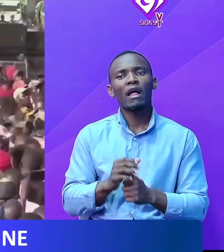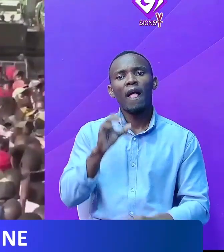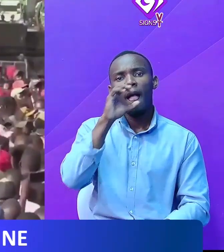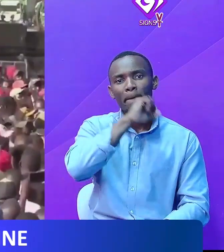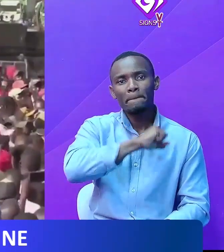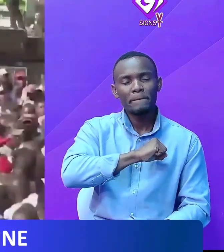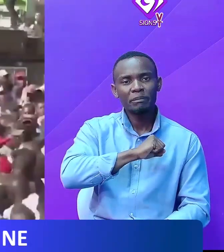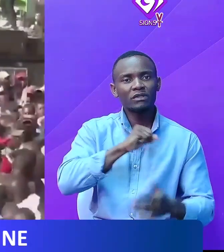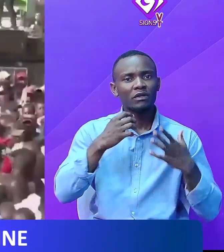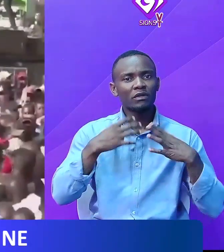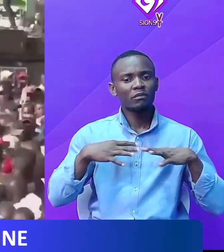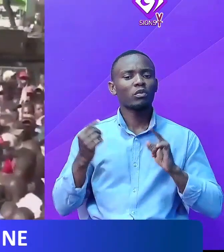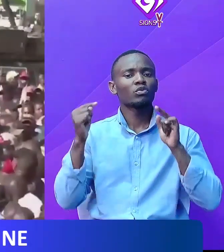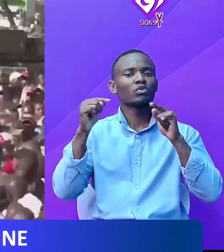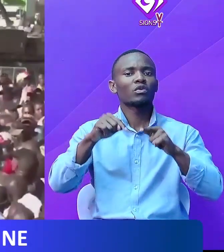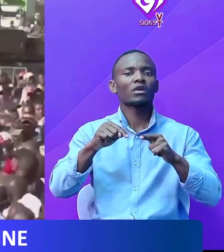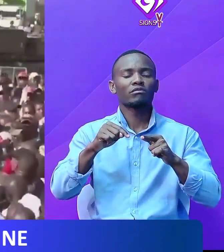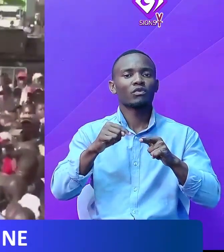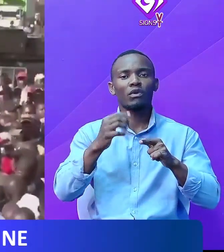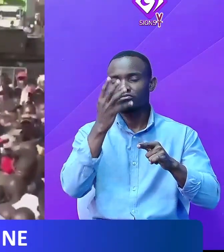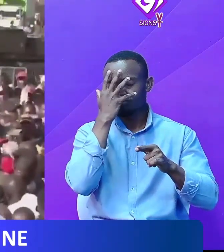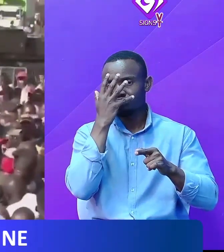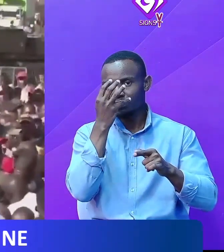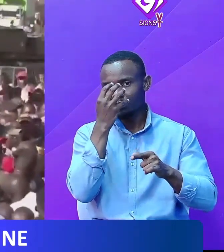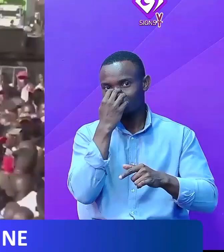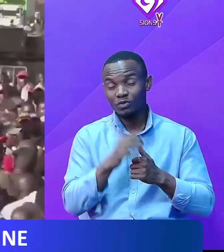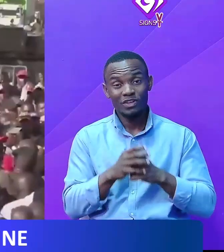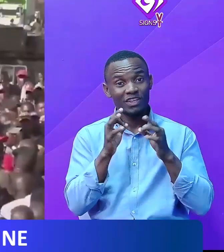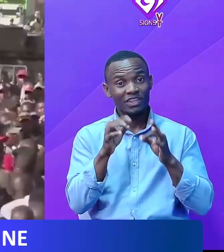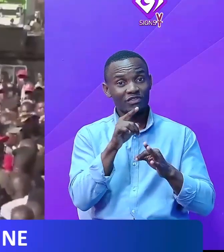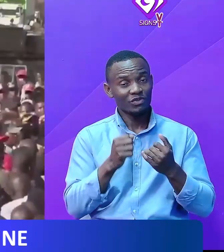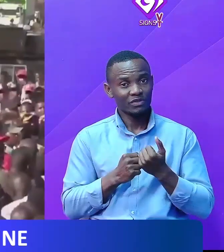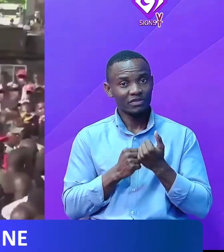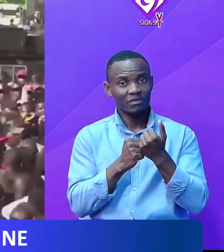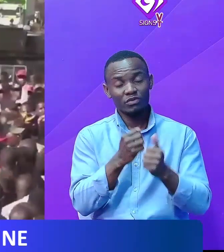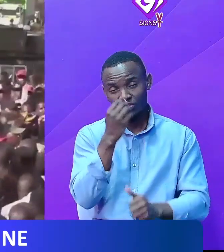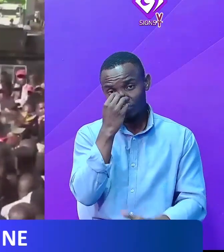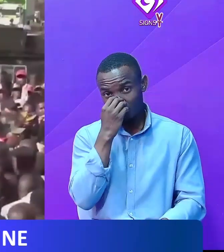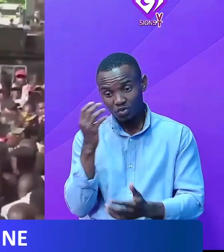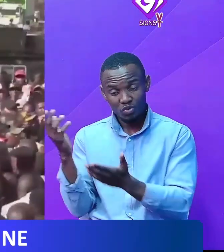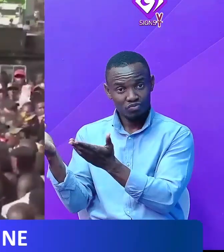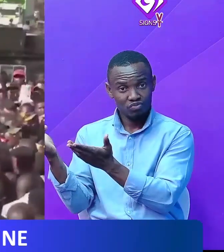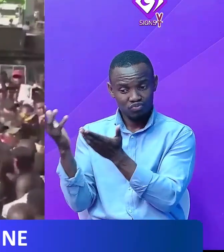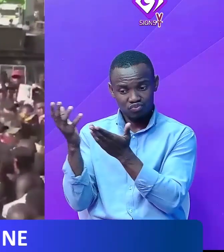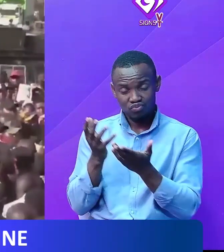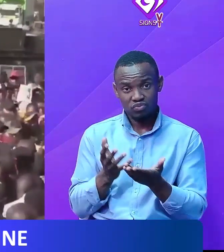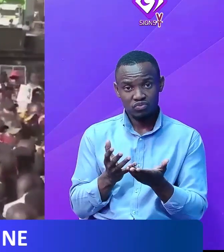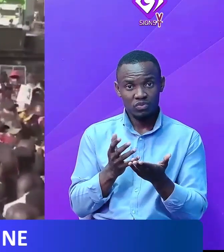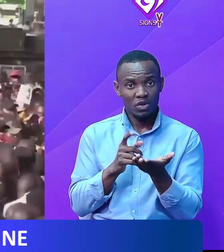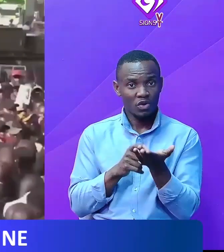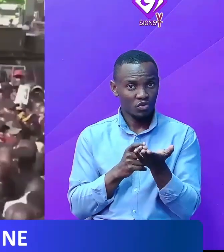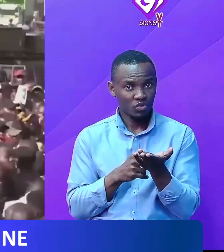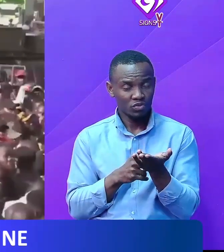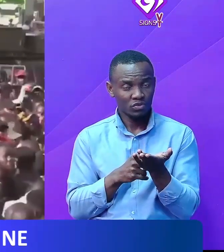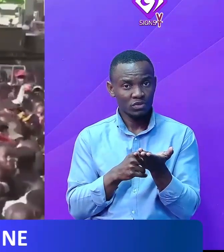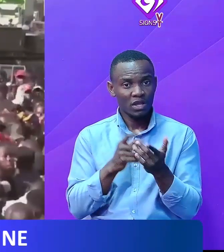aibu. Kama wewe unashikana na Kasongo alete mchele kutoka Pakistan watu wa Moya waumie,